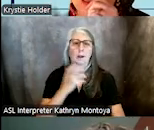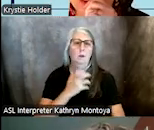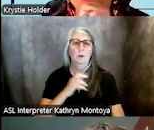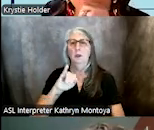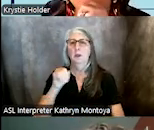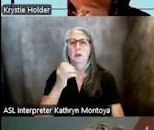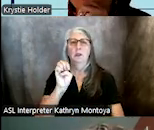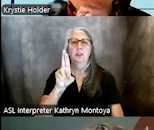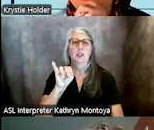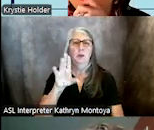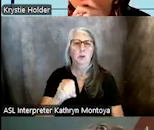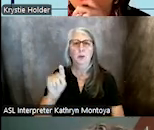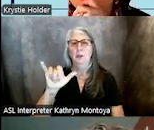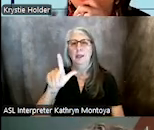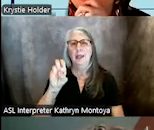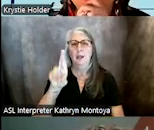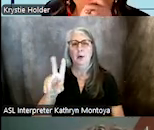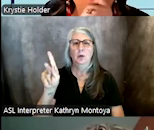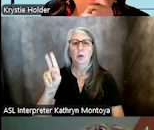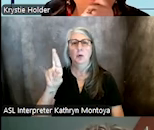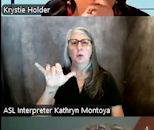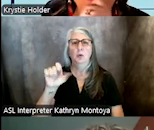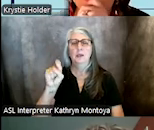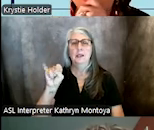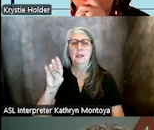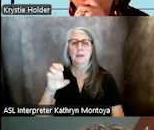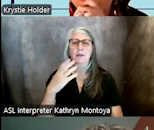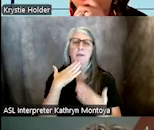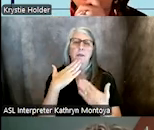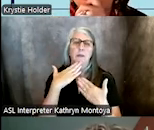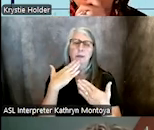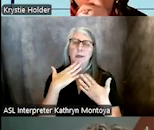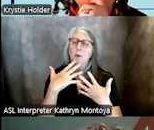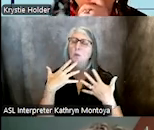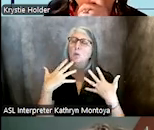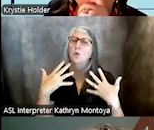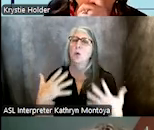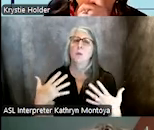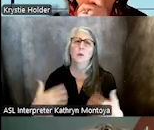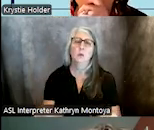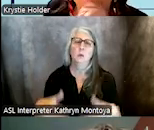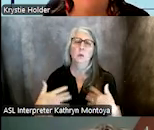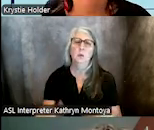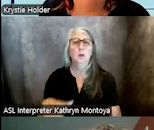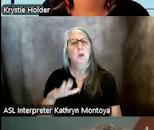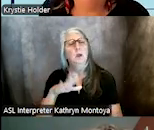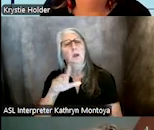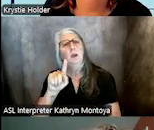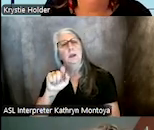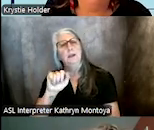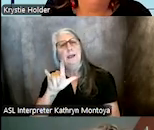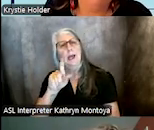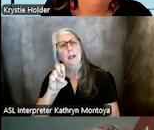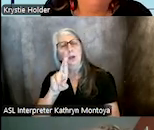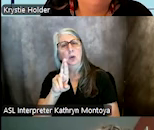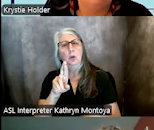Jericho, Taylor, Christy, thank you very, very much. And Taylor, when you were